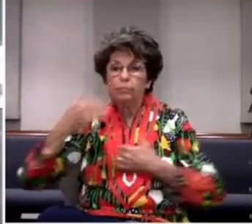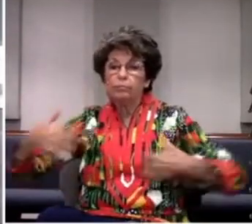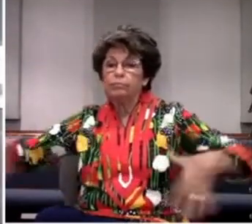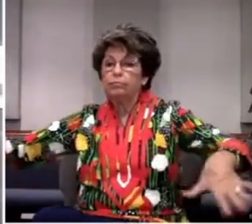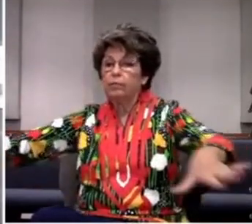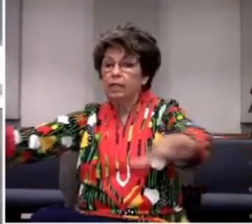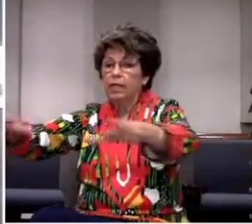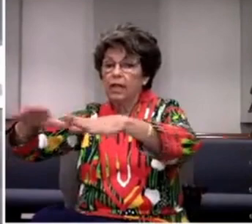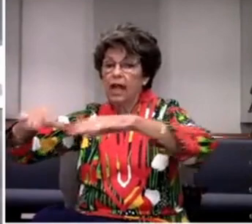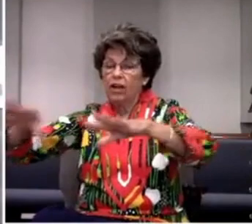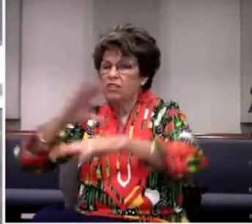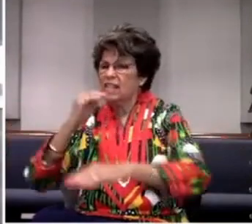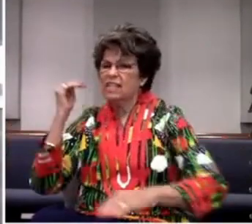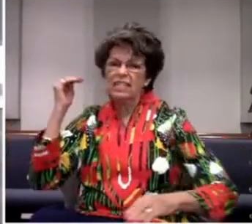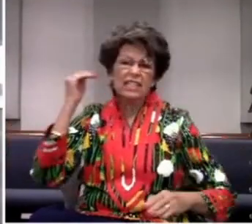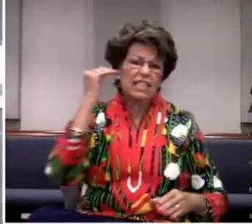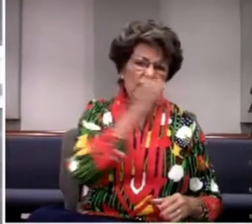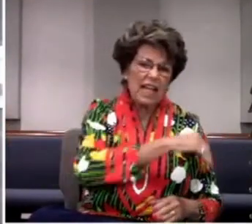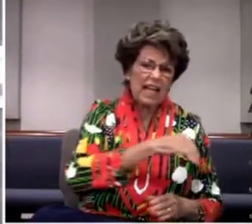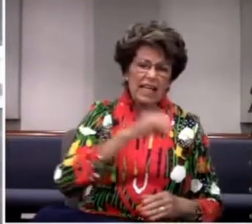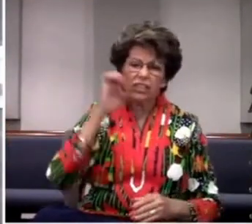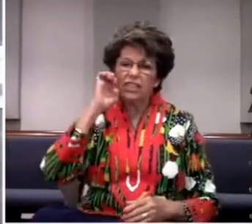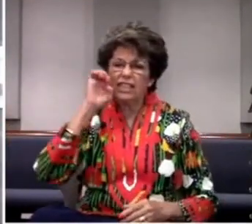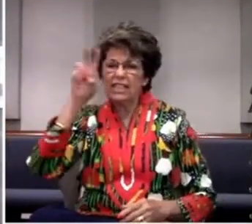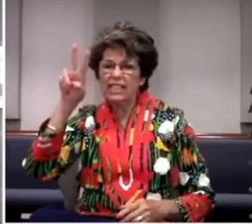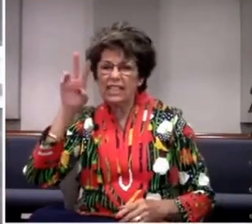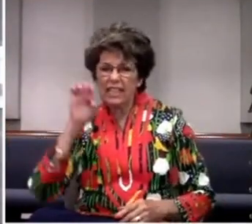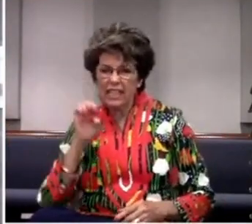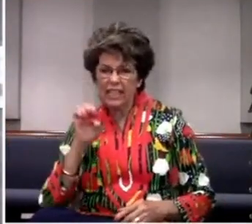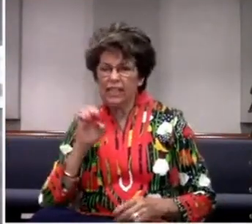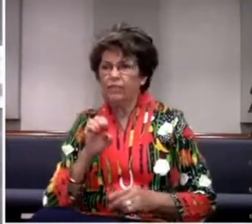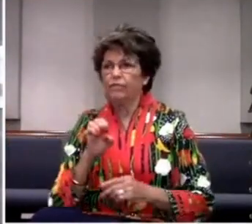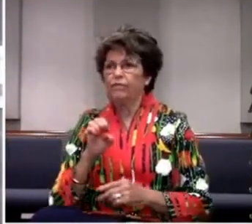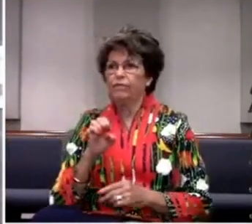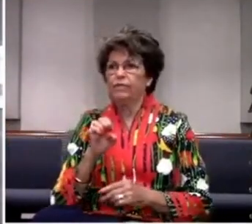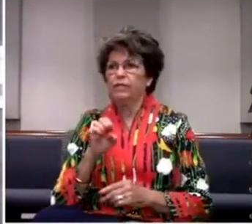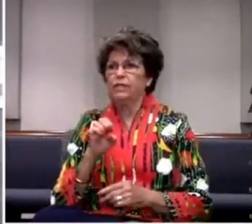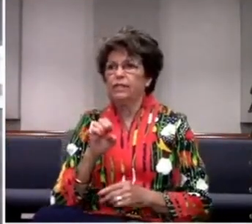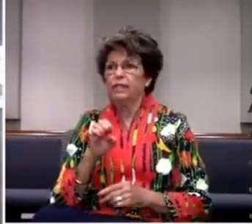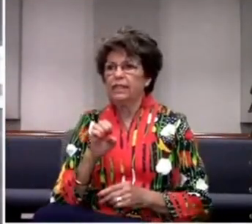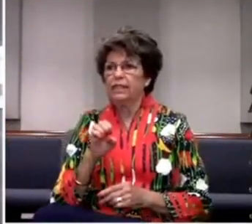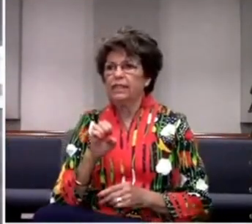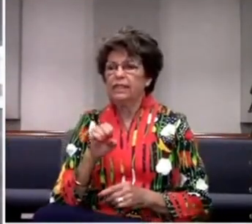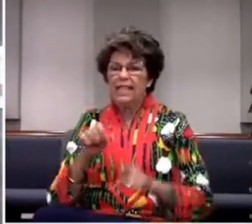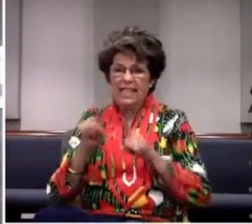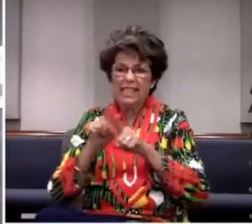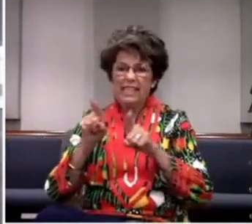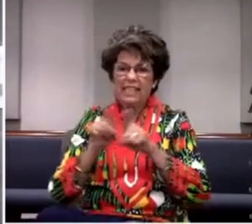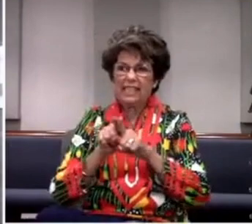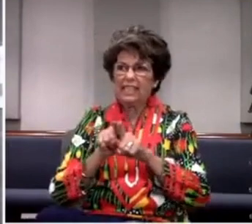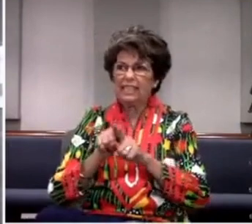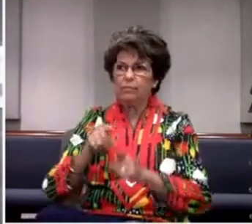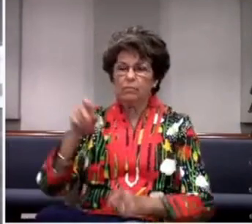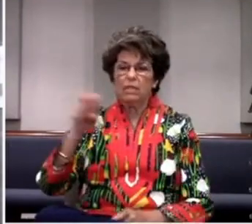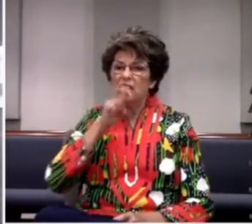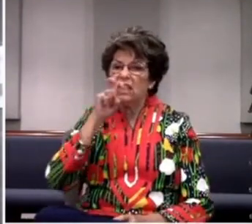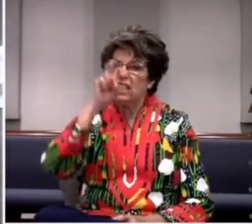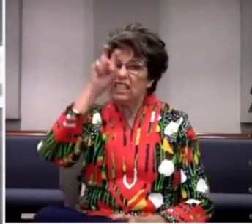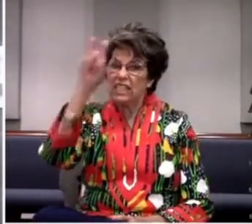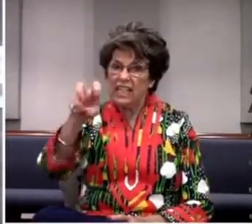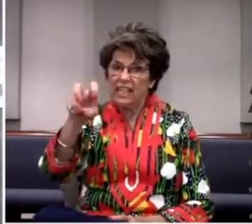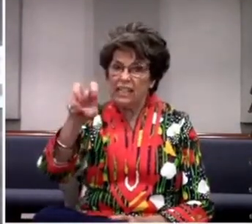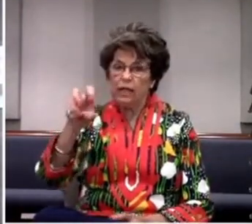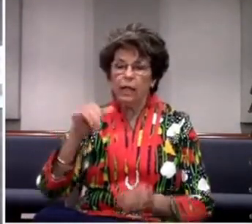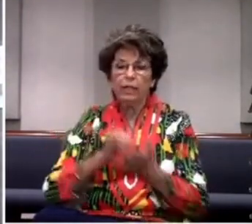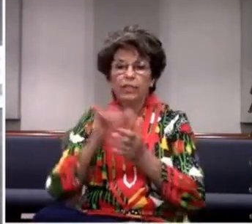and deceived Eve in a moment of blindness is the same Satan that's working in the world